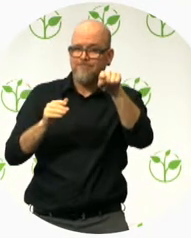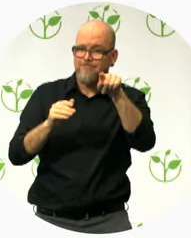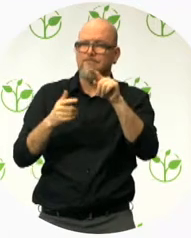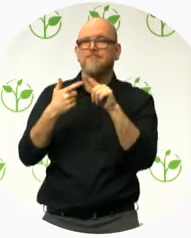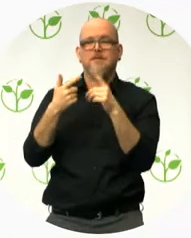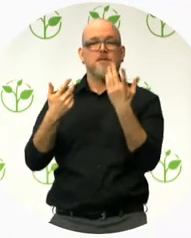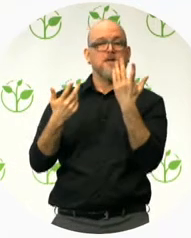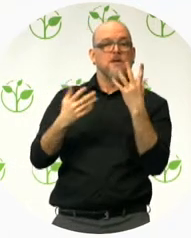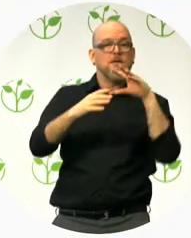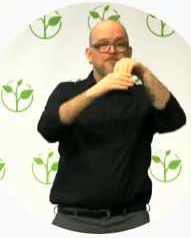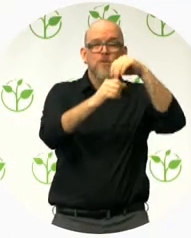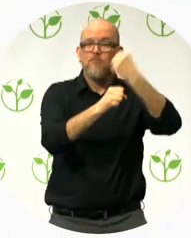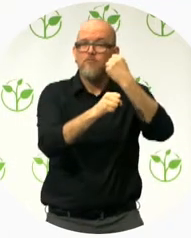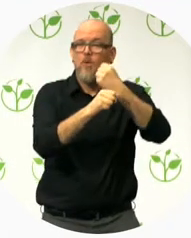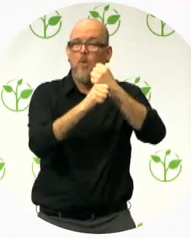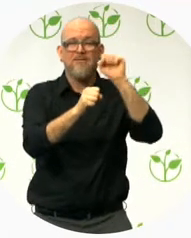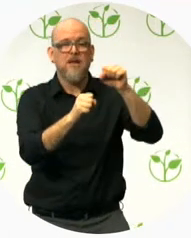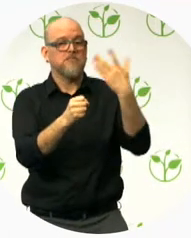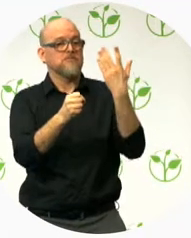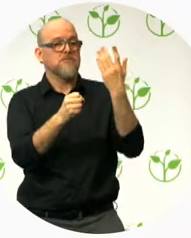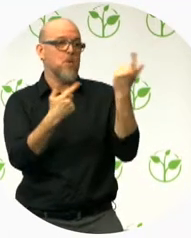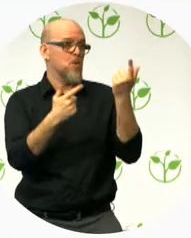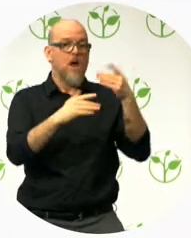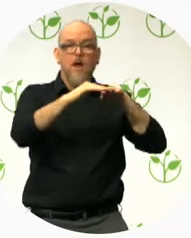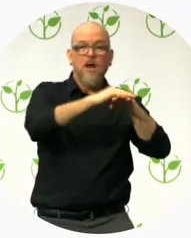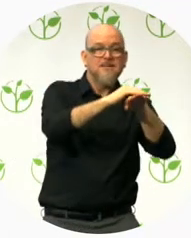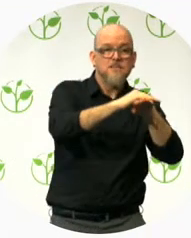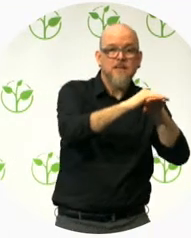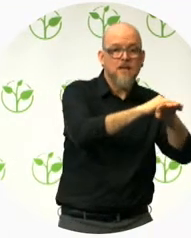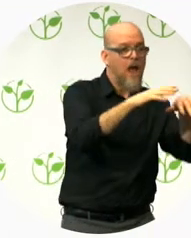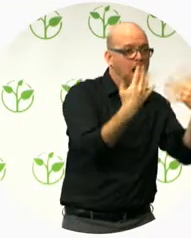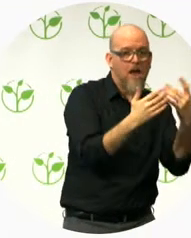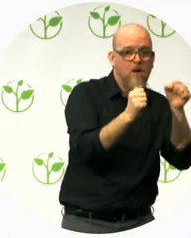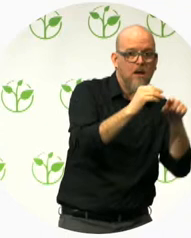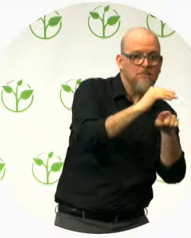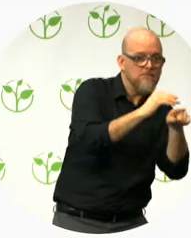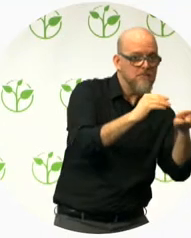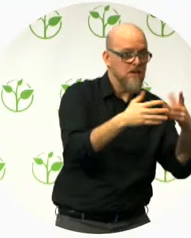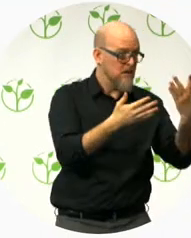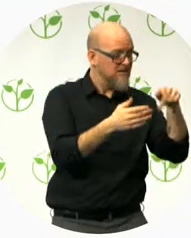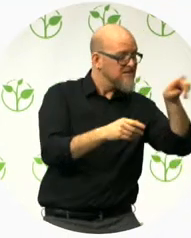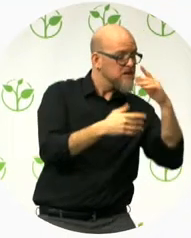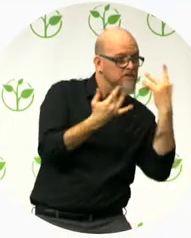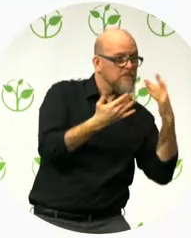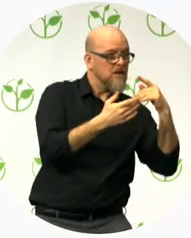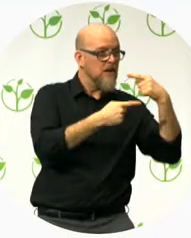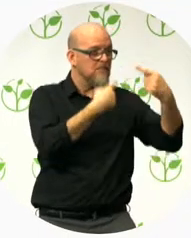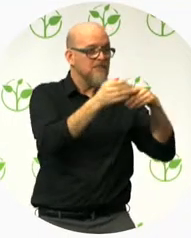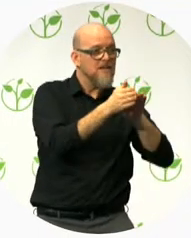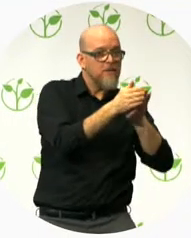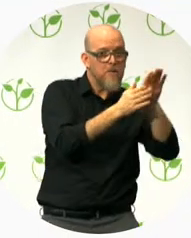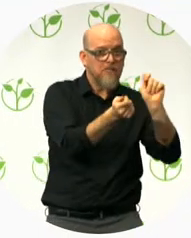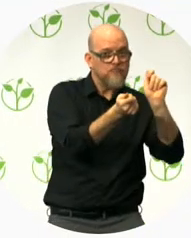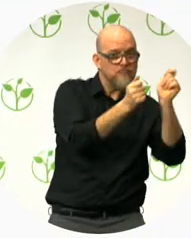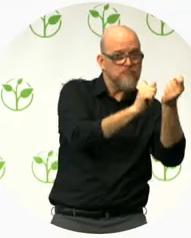but also access to change prejudices and change behaviors, there are many kinds of access. Access